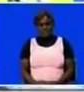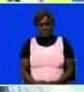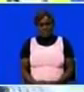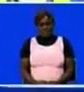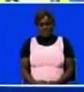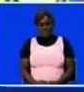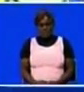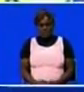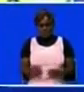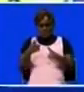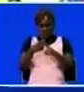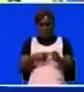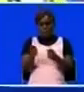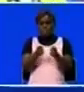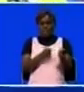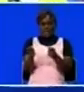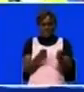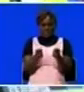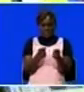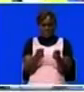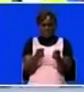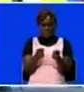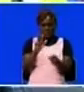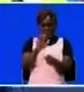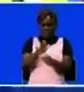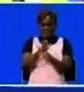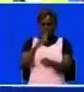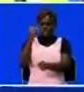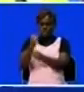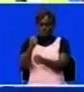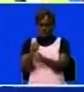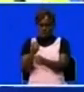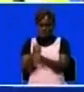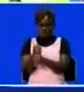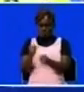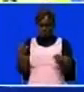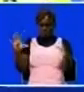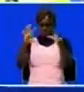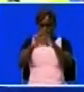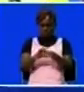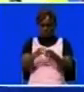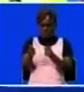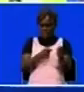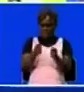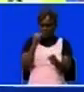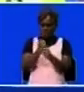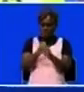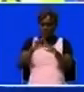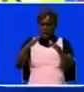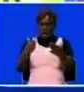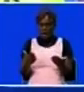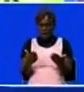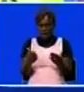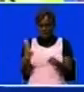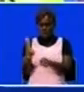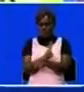from vegetation management. And so most of the work associated vegetation management is going to be done by this particular,